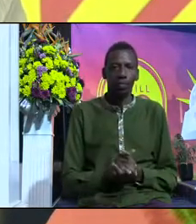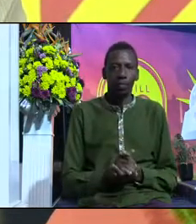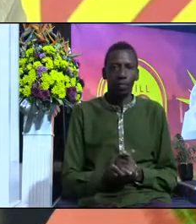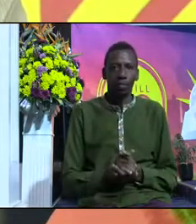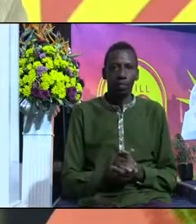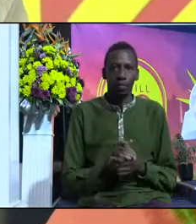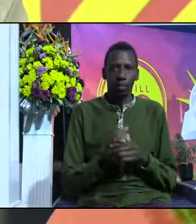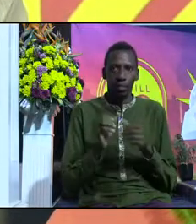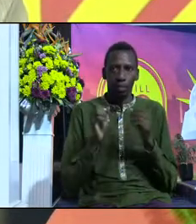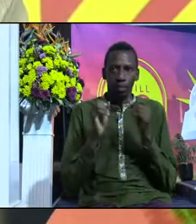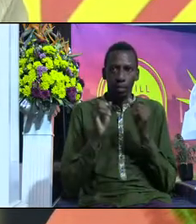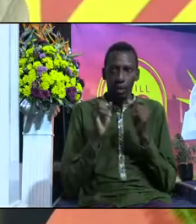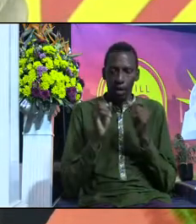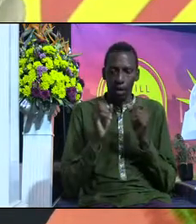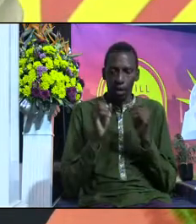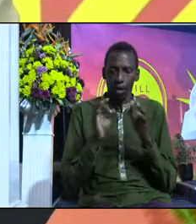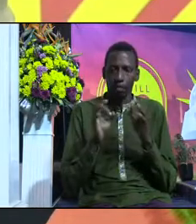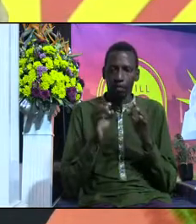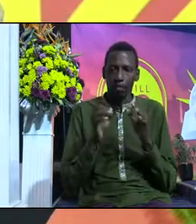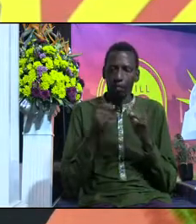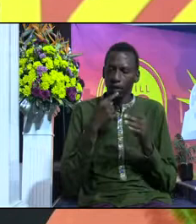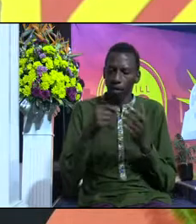If you can't say amen, say oh me.